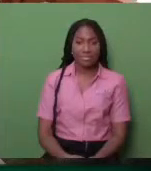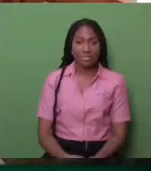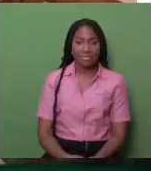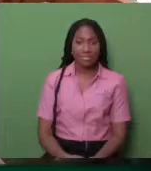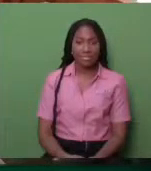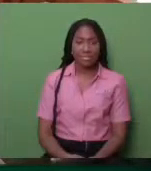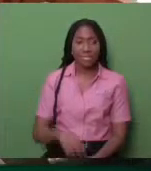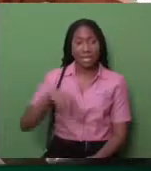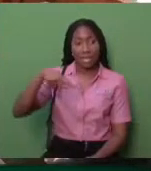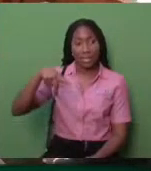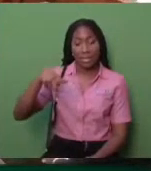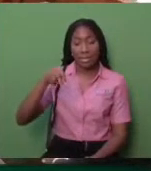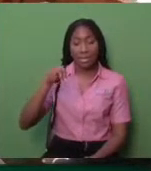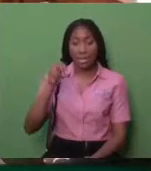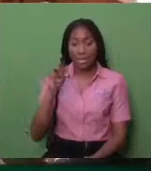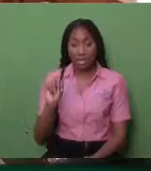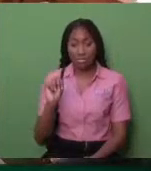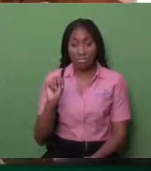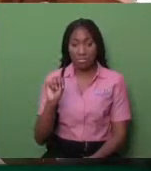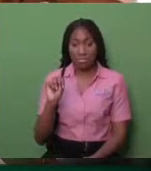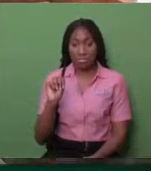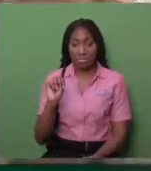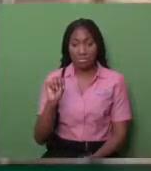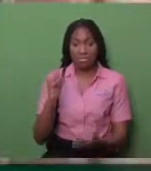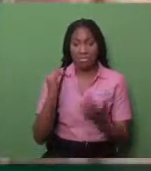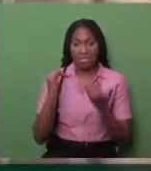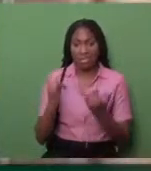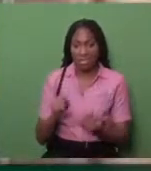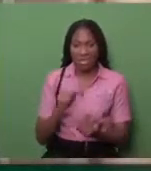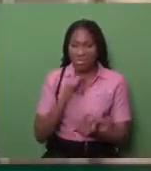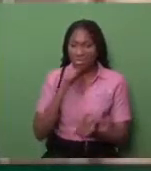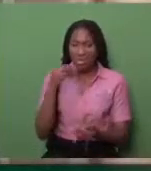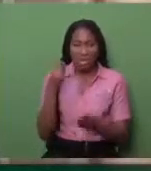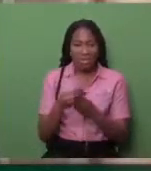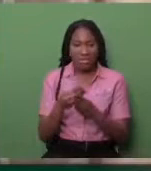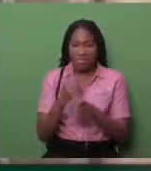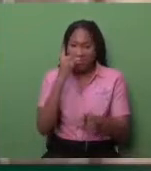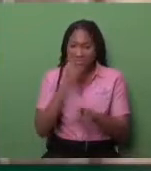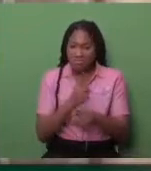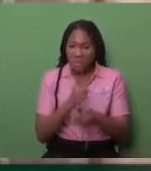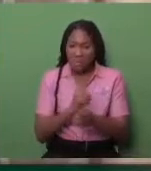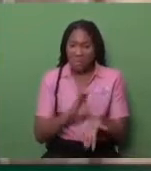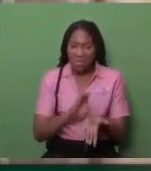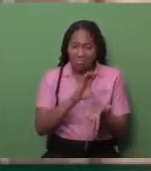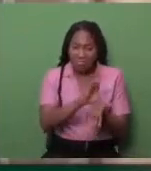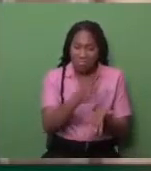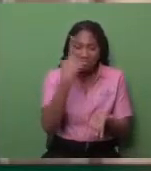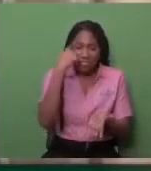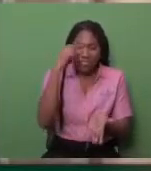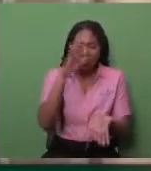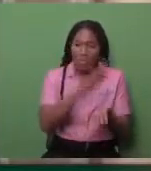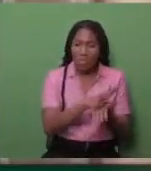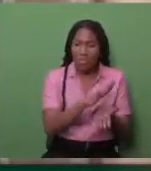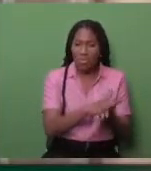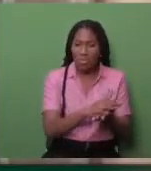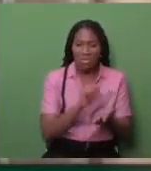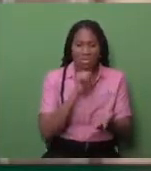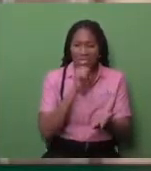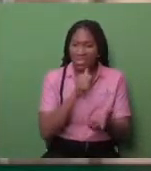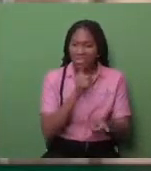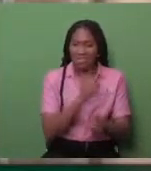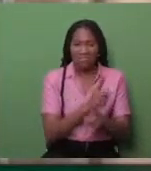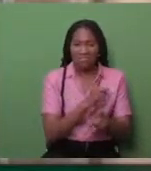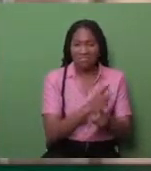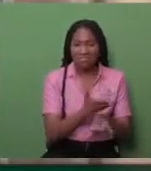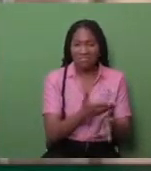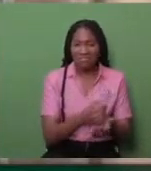The PNM version is what we are stuck with today after 6 years. It breaks my heart to see schools paid for by taxpayers left